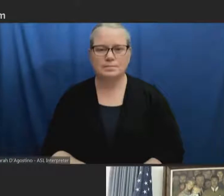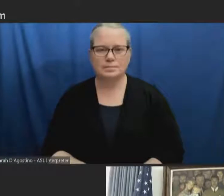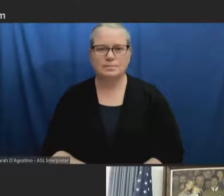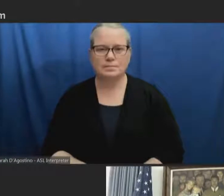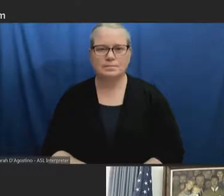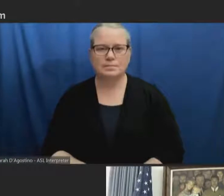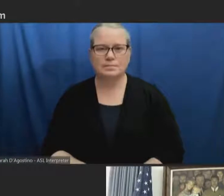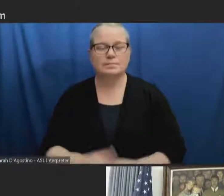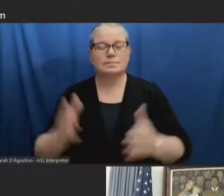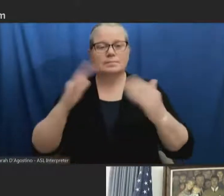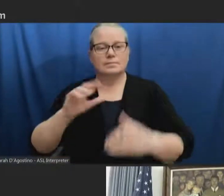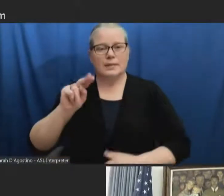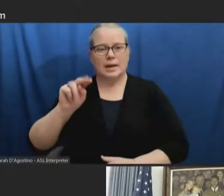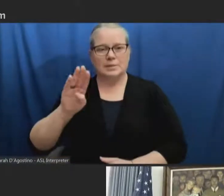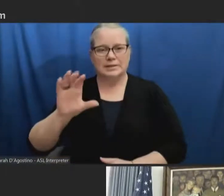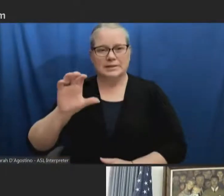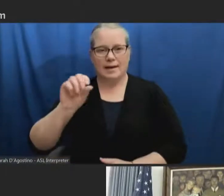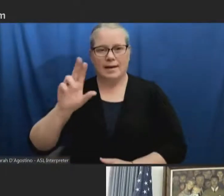NBC Connecticut.